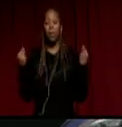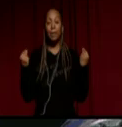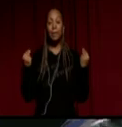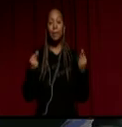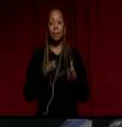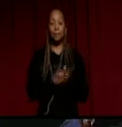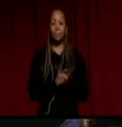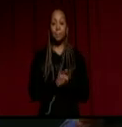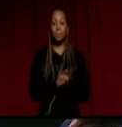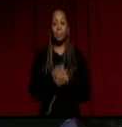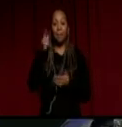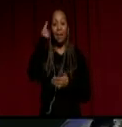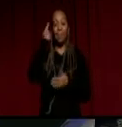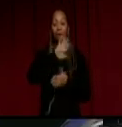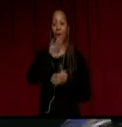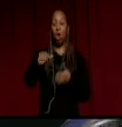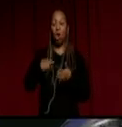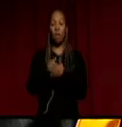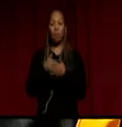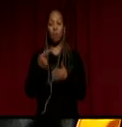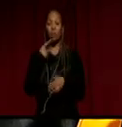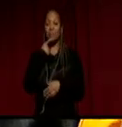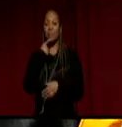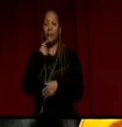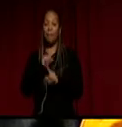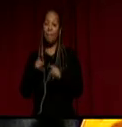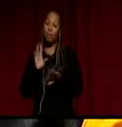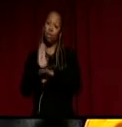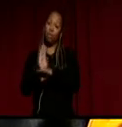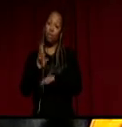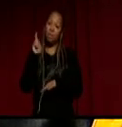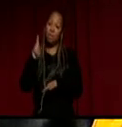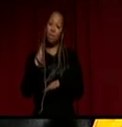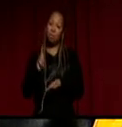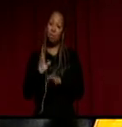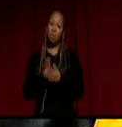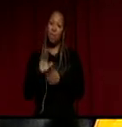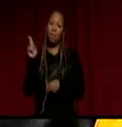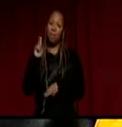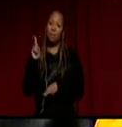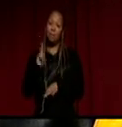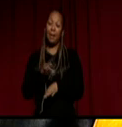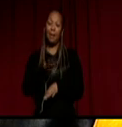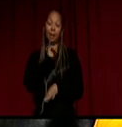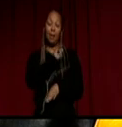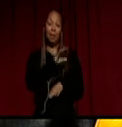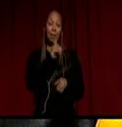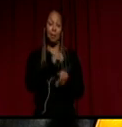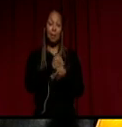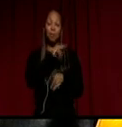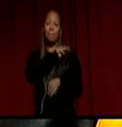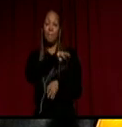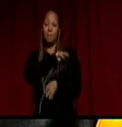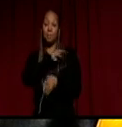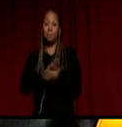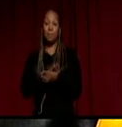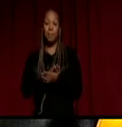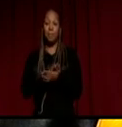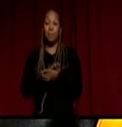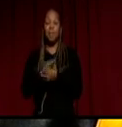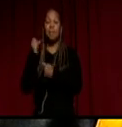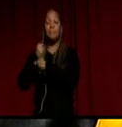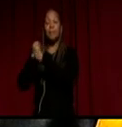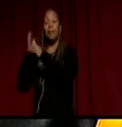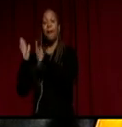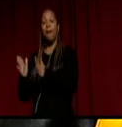Well, you know, I think it's all above what you said, but I think what the churches need to bring in, and someone like Dr. Mason, he has been an advocate